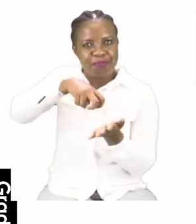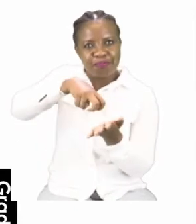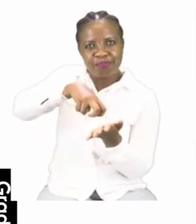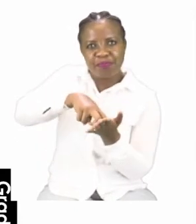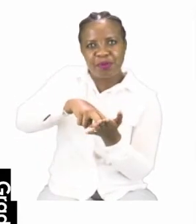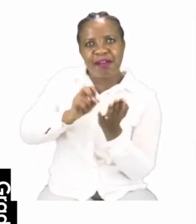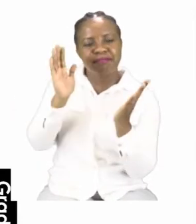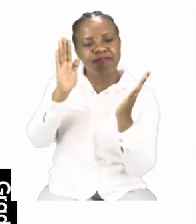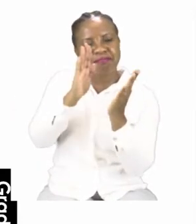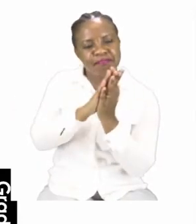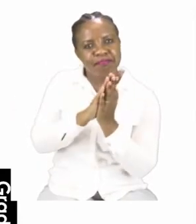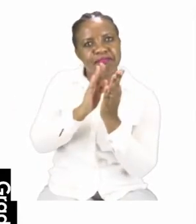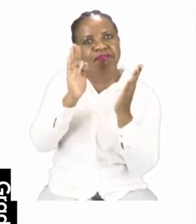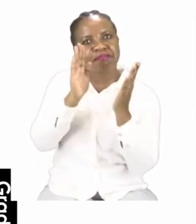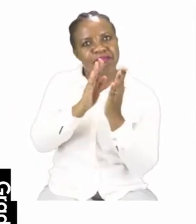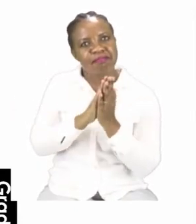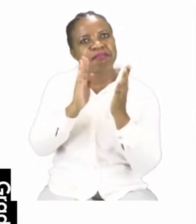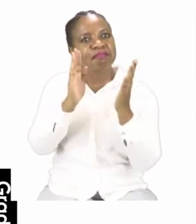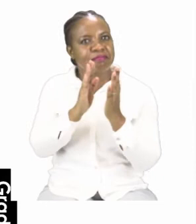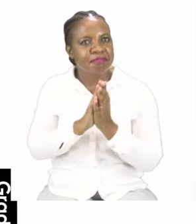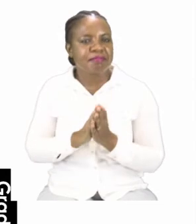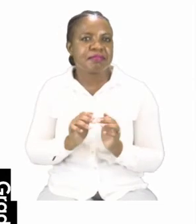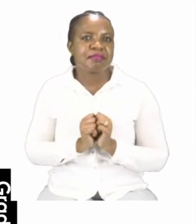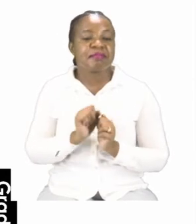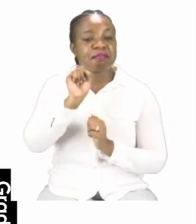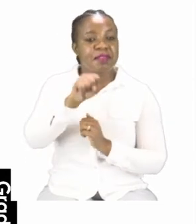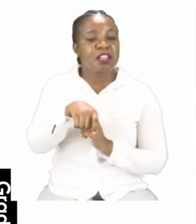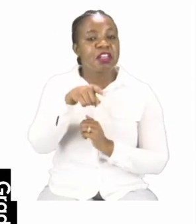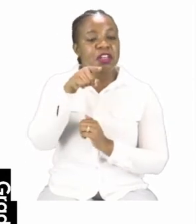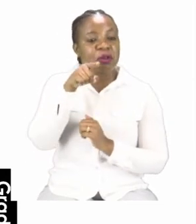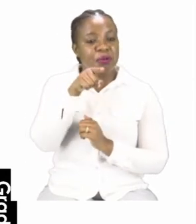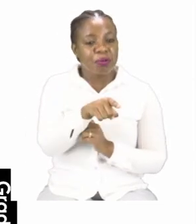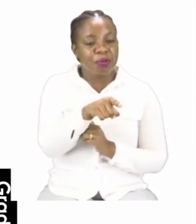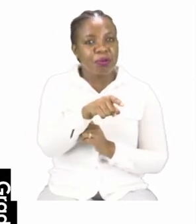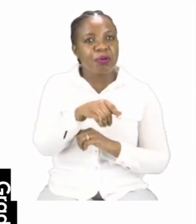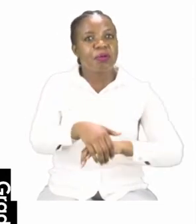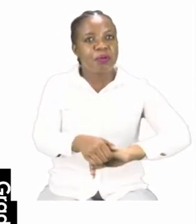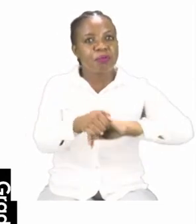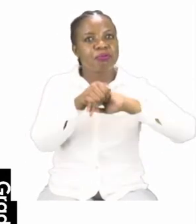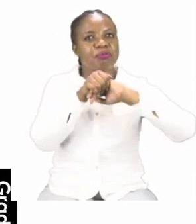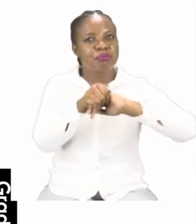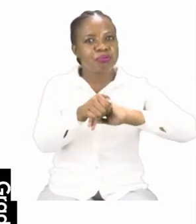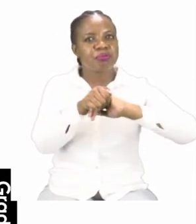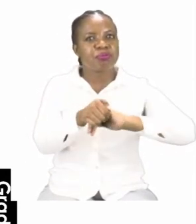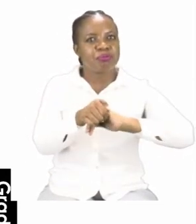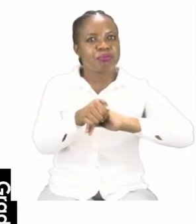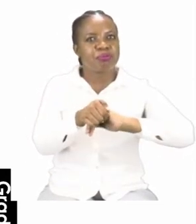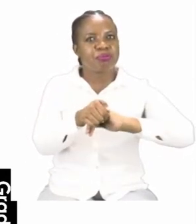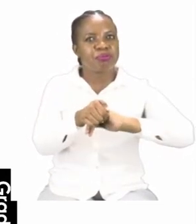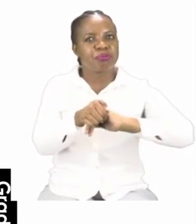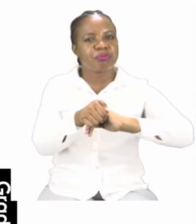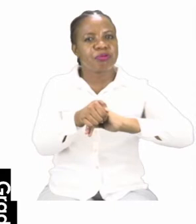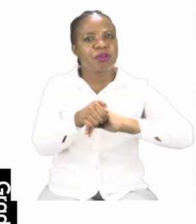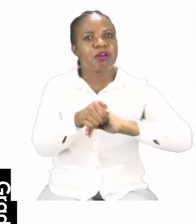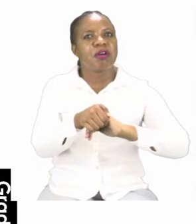Can you shake hands with your family and kiss them like on the